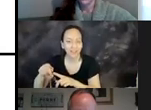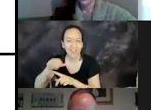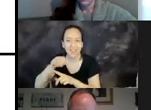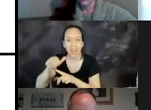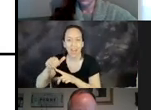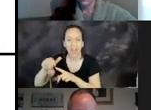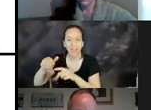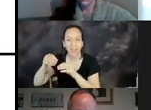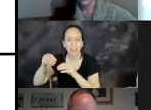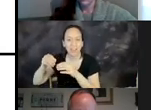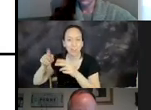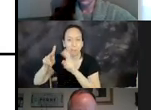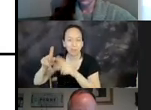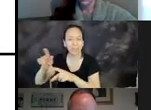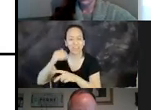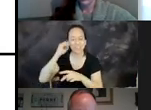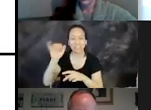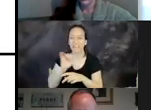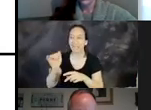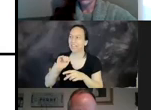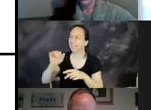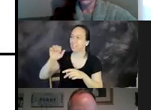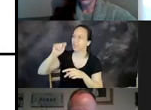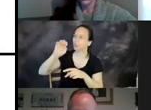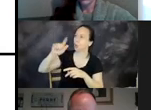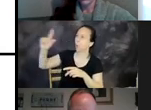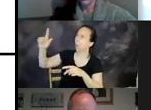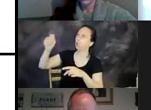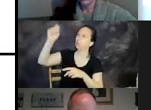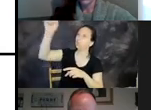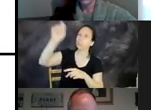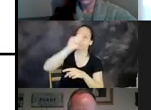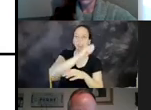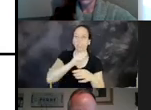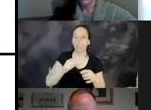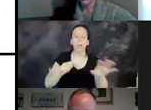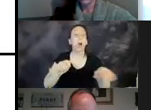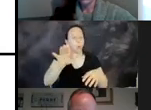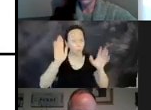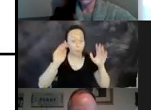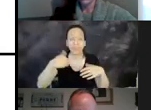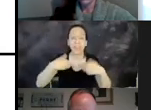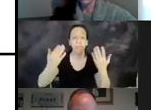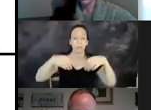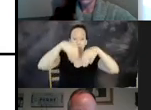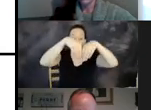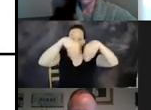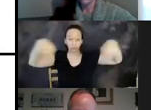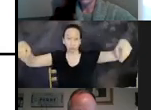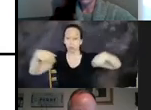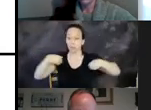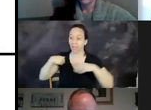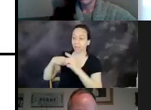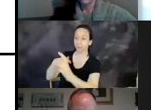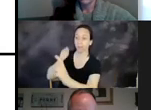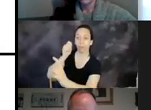Well, you tap on as you get on board a vehicle, and you can do that at either of the doors. I might lean on Dave if you want to say something more about